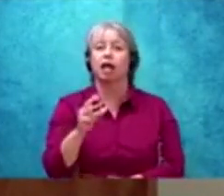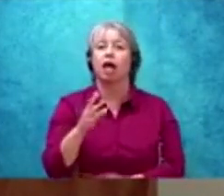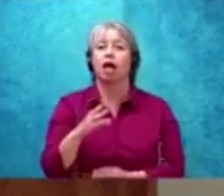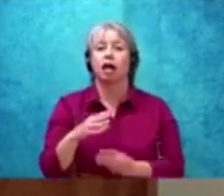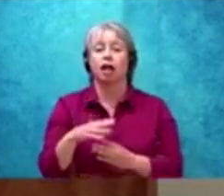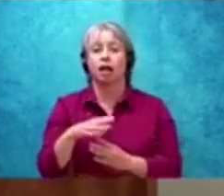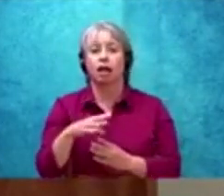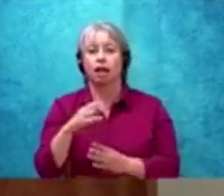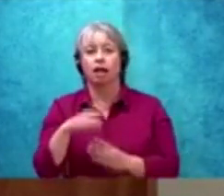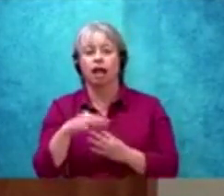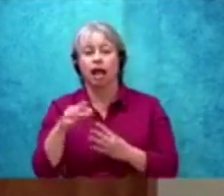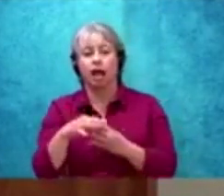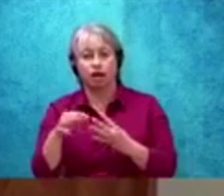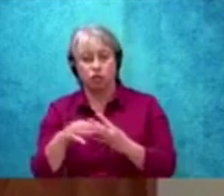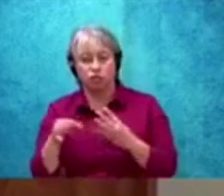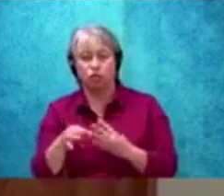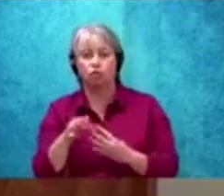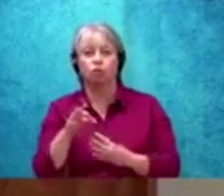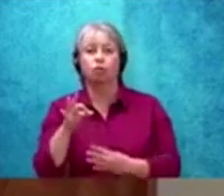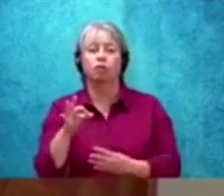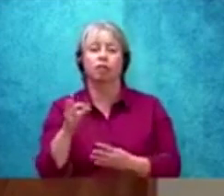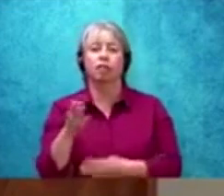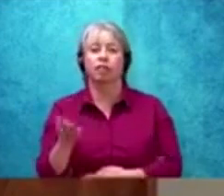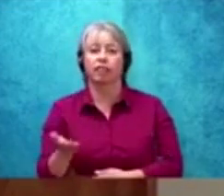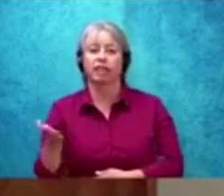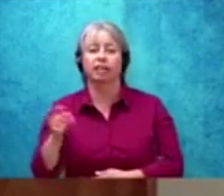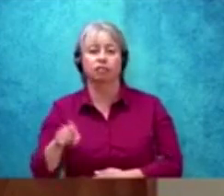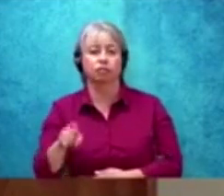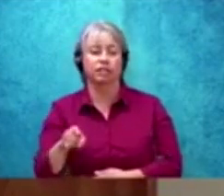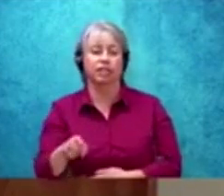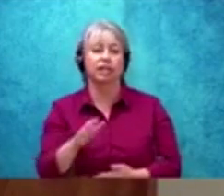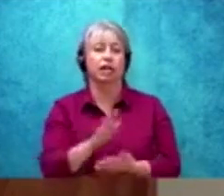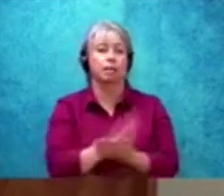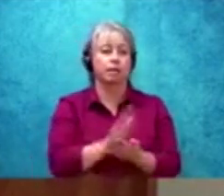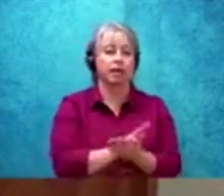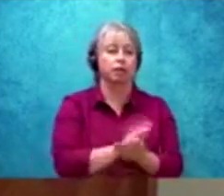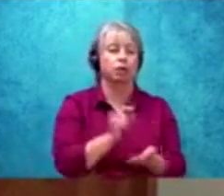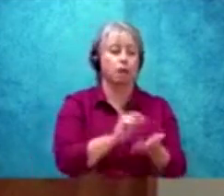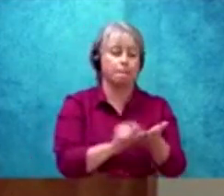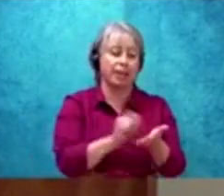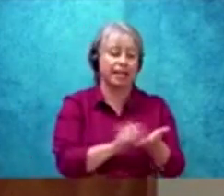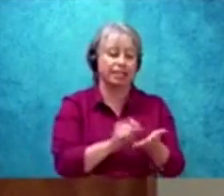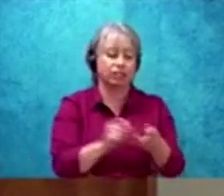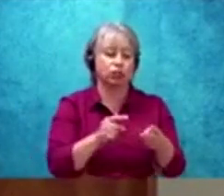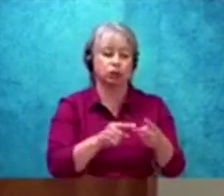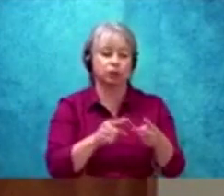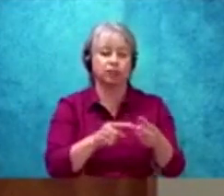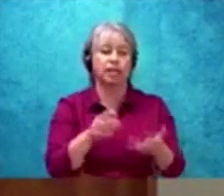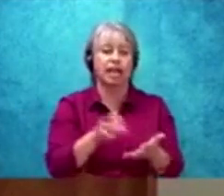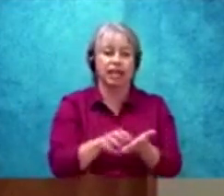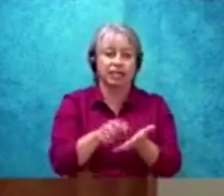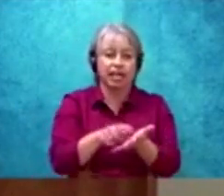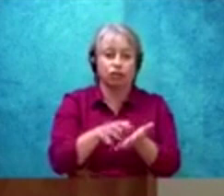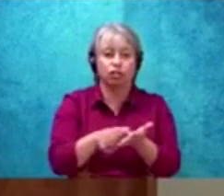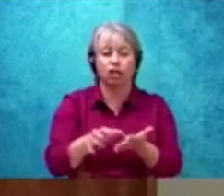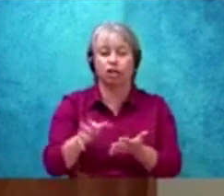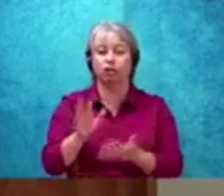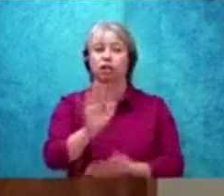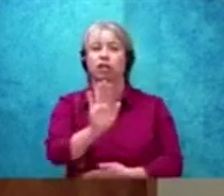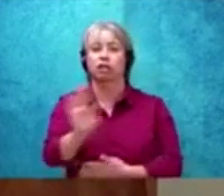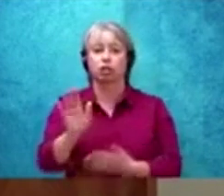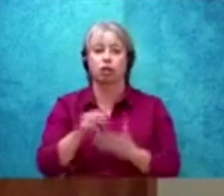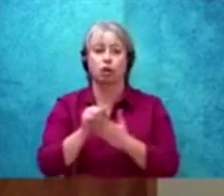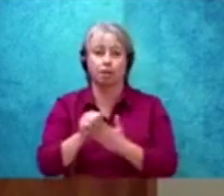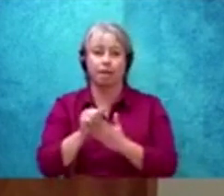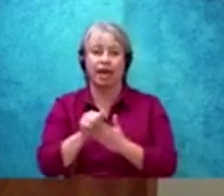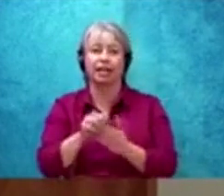this lesson are a pencil, paper, calculator, your MCPSS packet, which we will